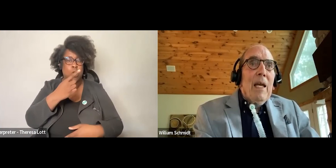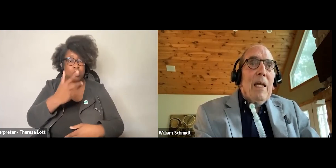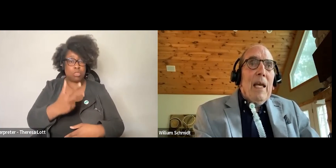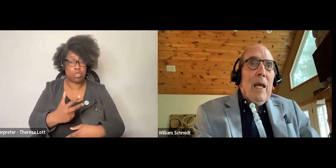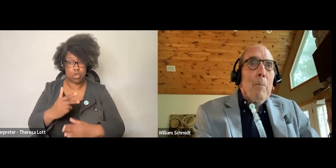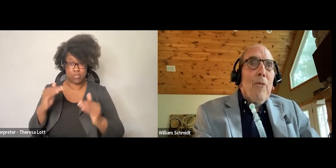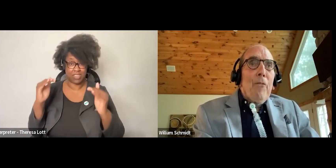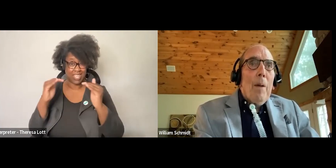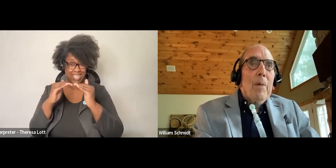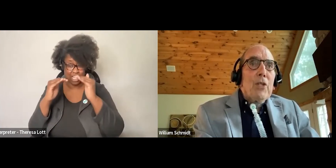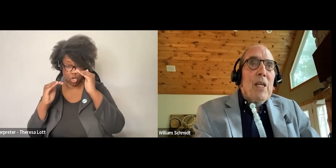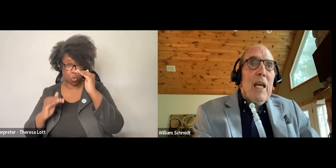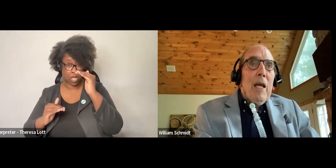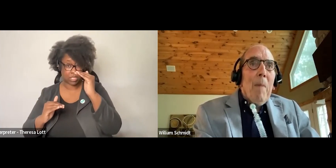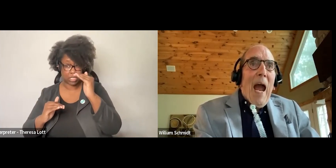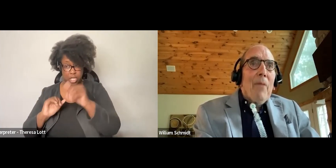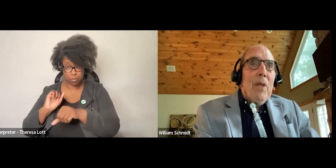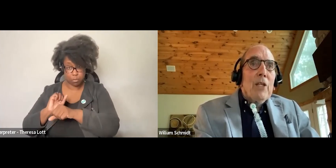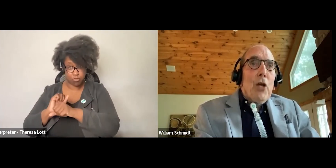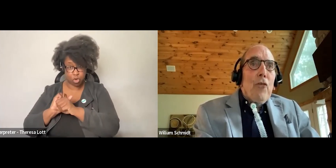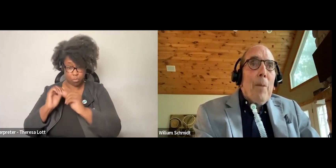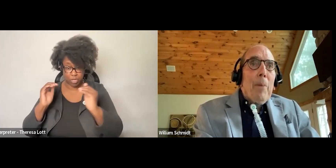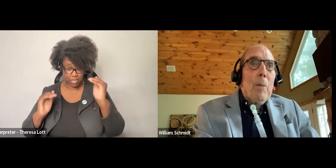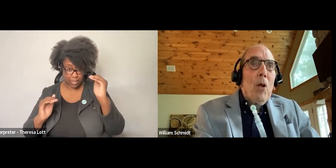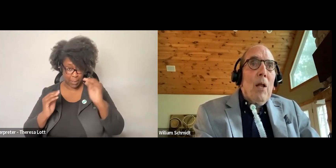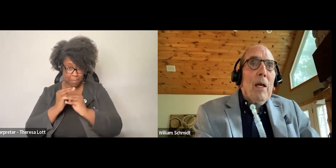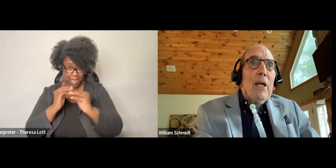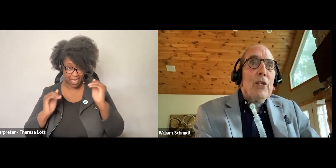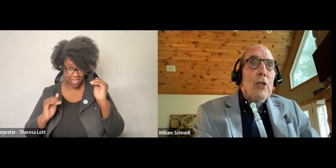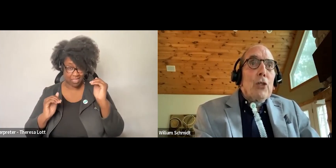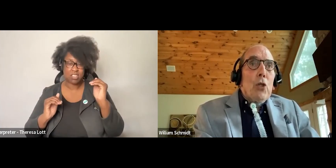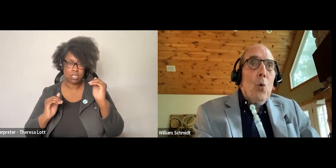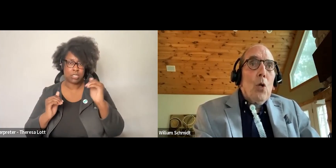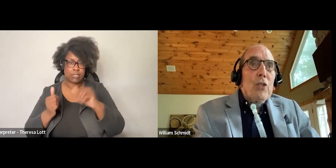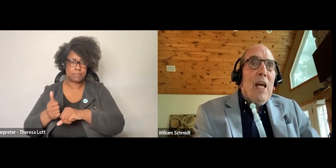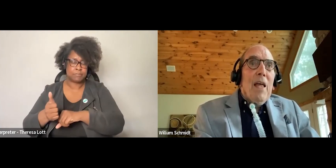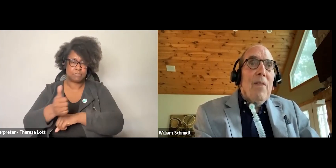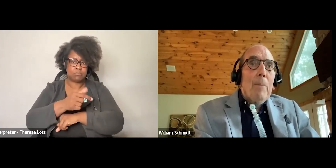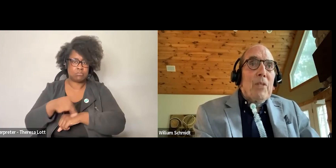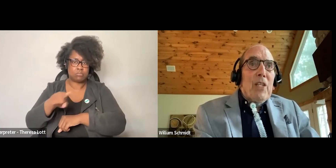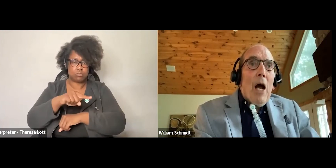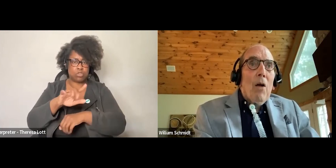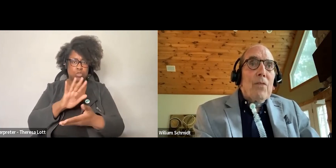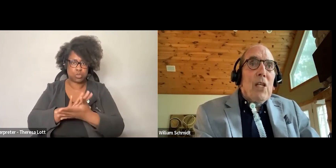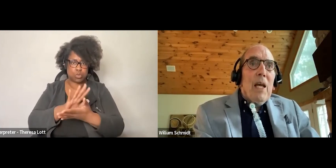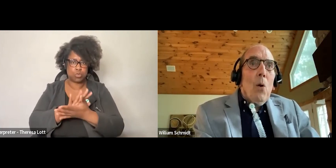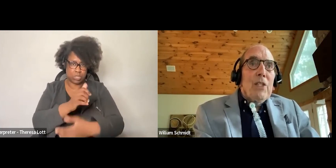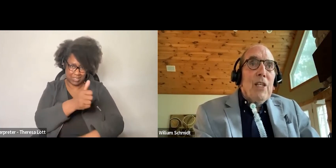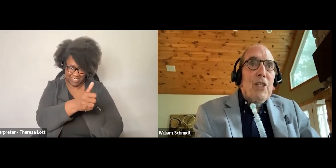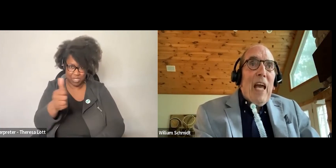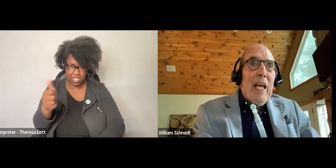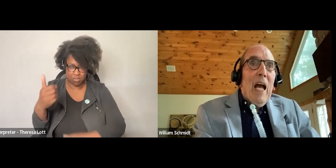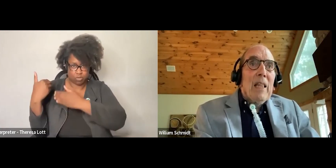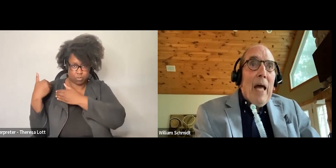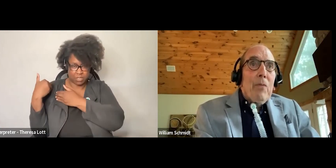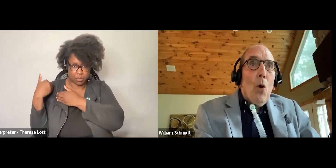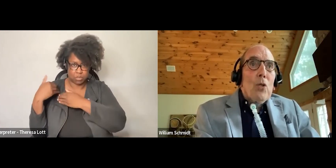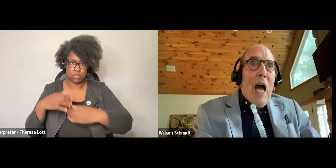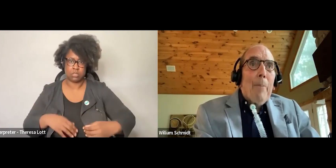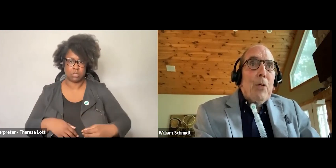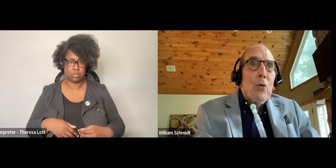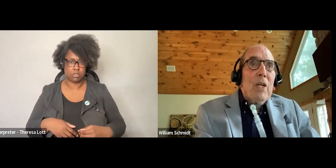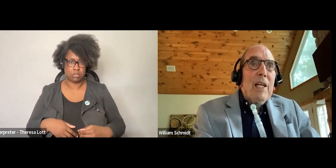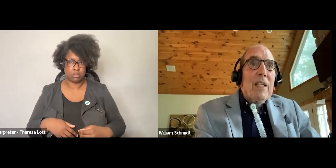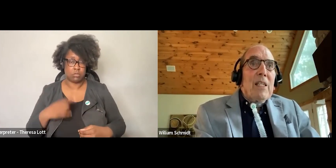inequality in performance in math is attributable to schools themselves, since they let